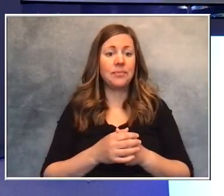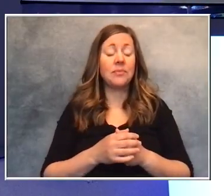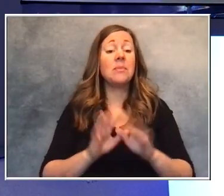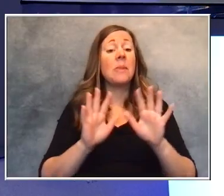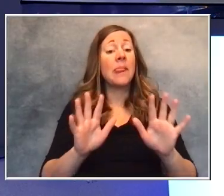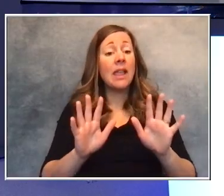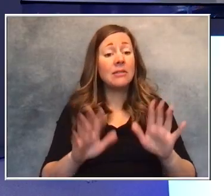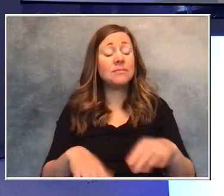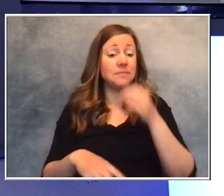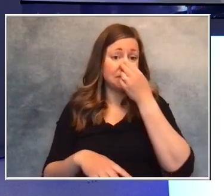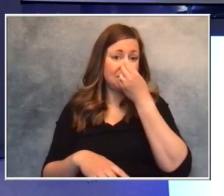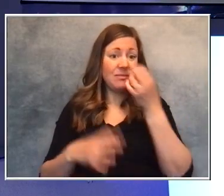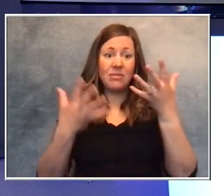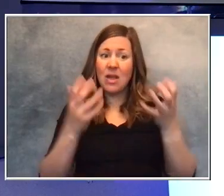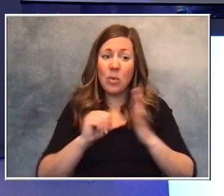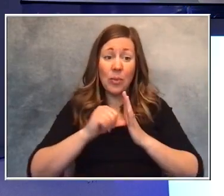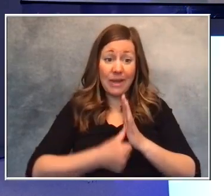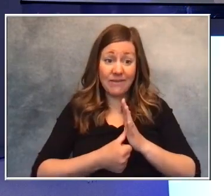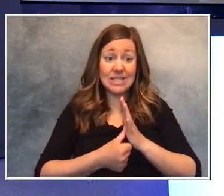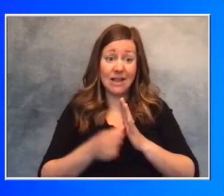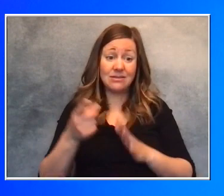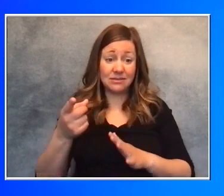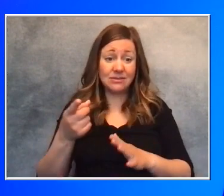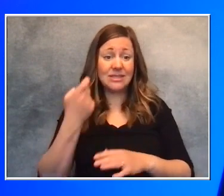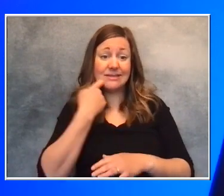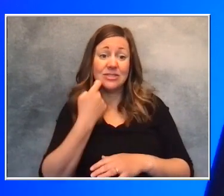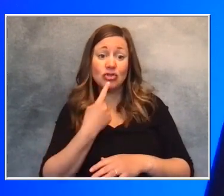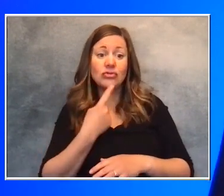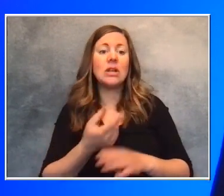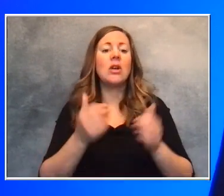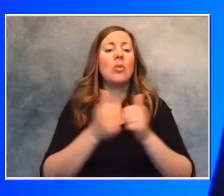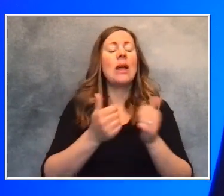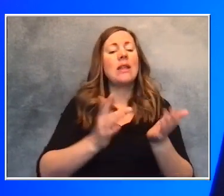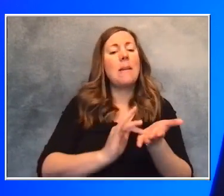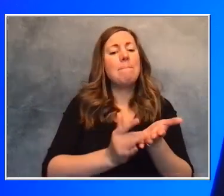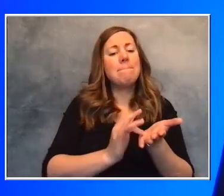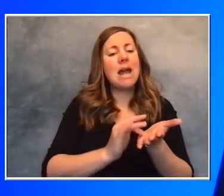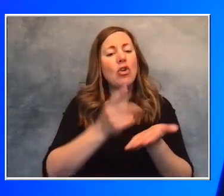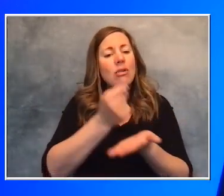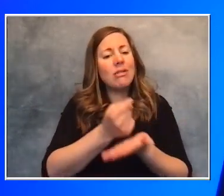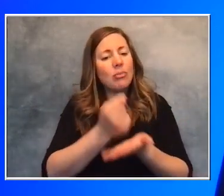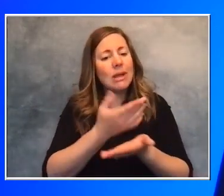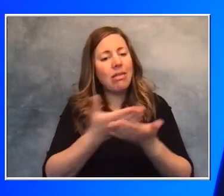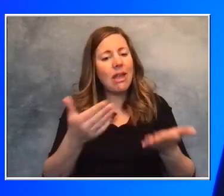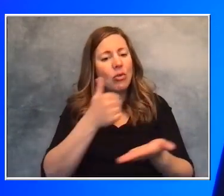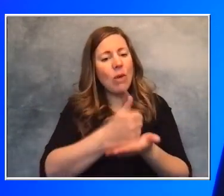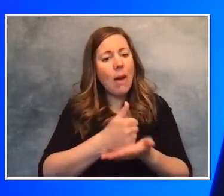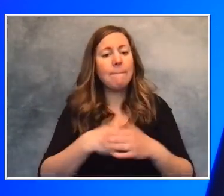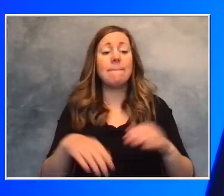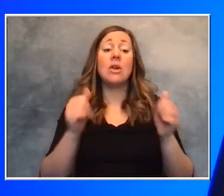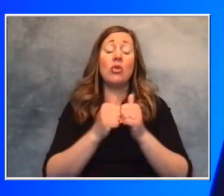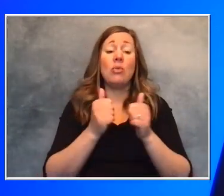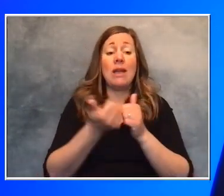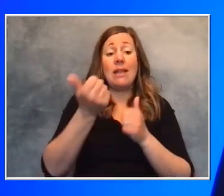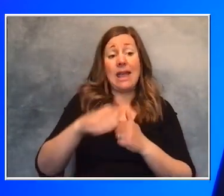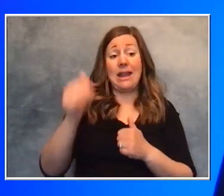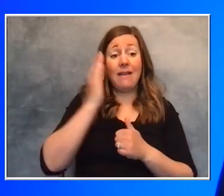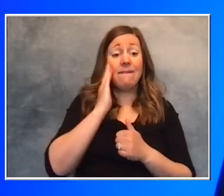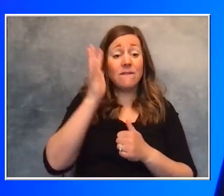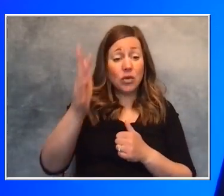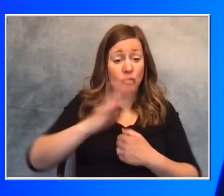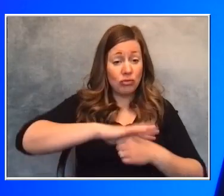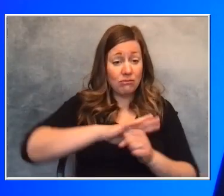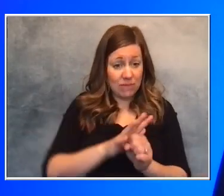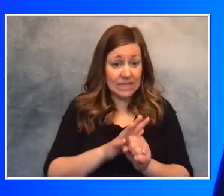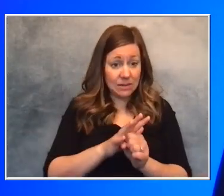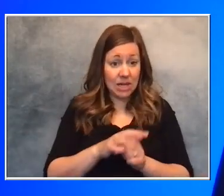highlight what you said, Dr. Stites, in terms of the medical countermeasures. So as we look at preparing for any future pandemic, the United States